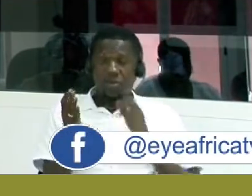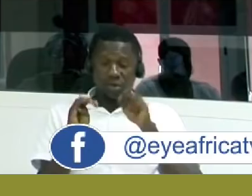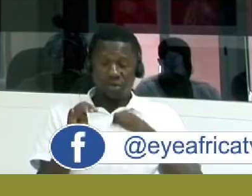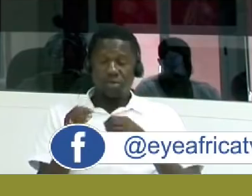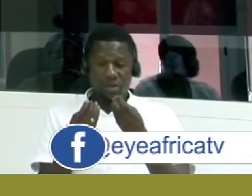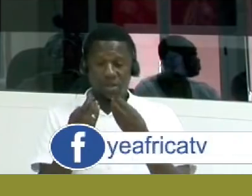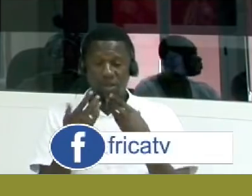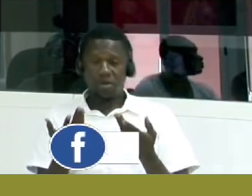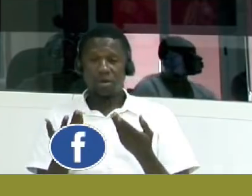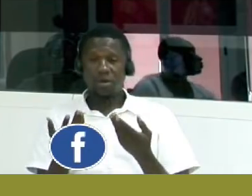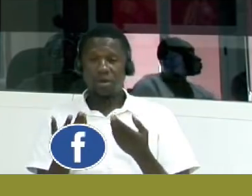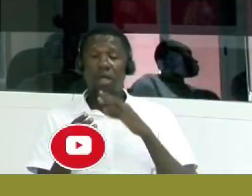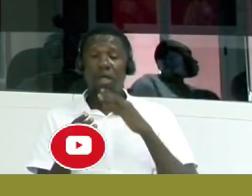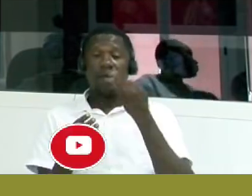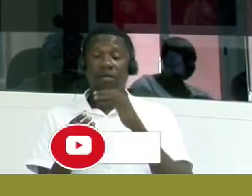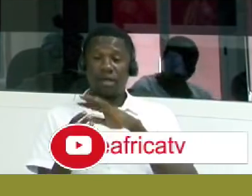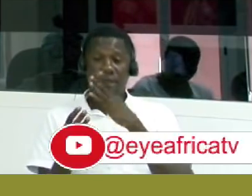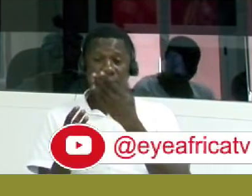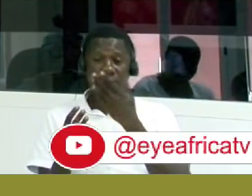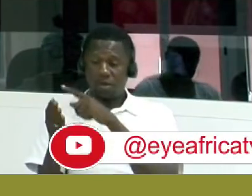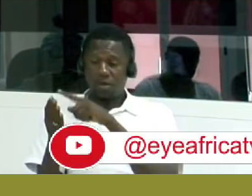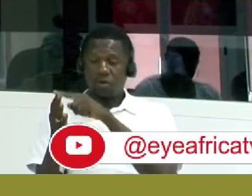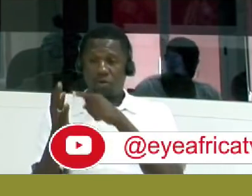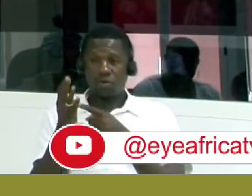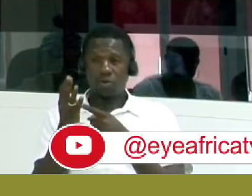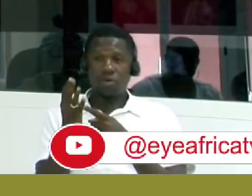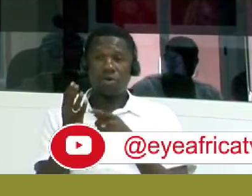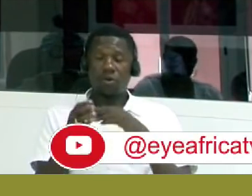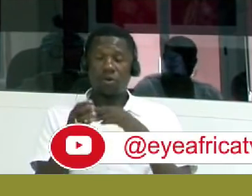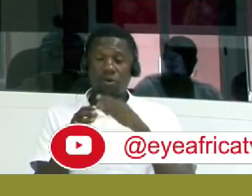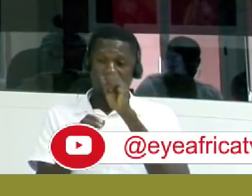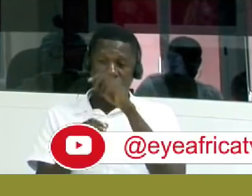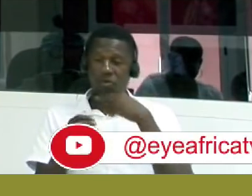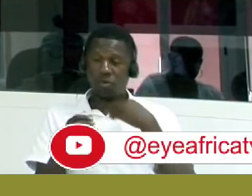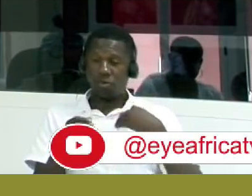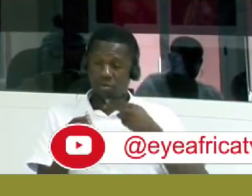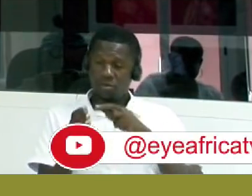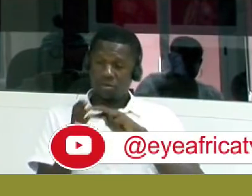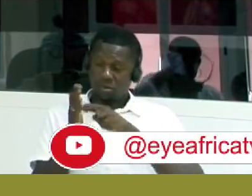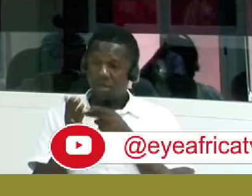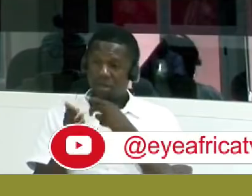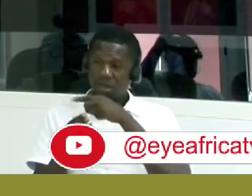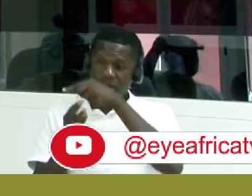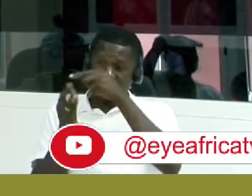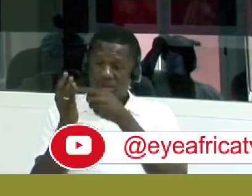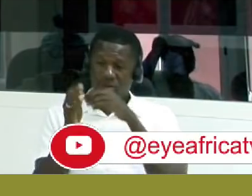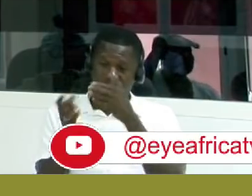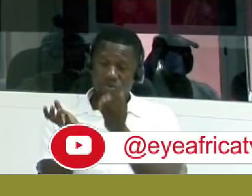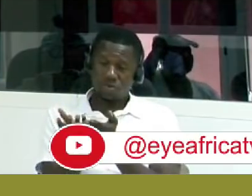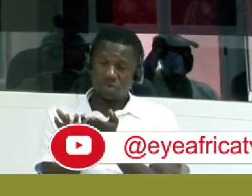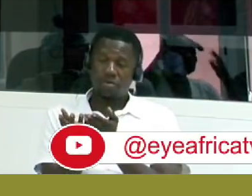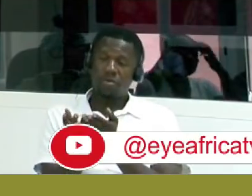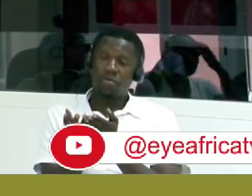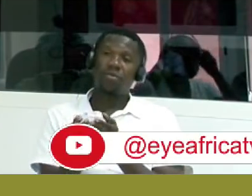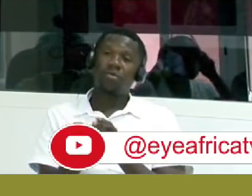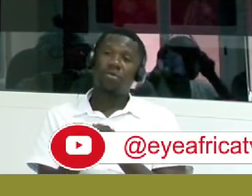So if there is anybody who messed it up, you are referring to this group. They should be able to tell us. That's what I'm